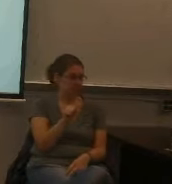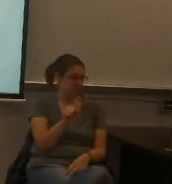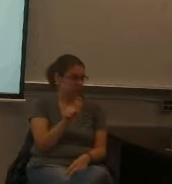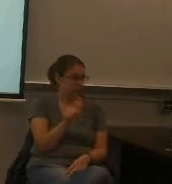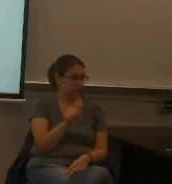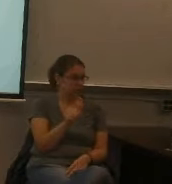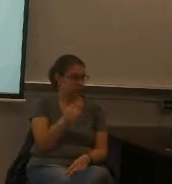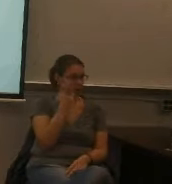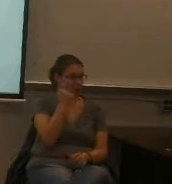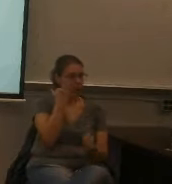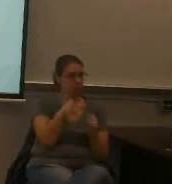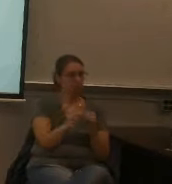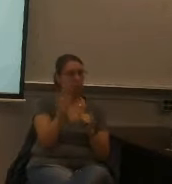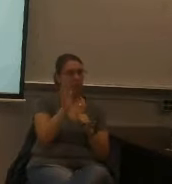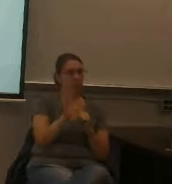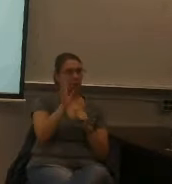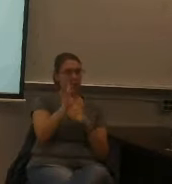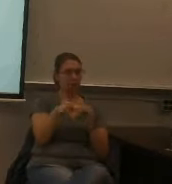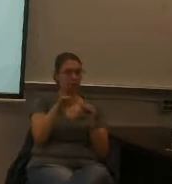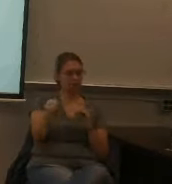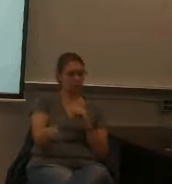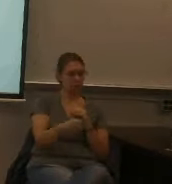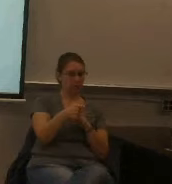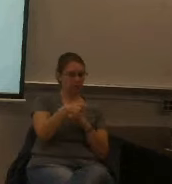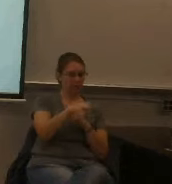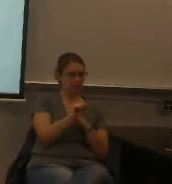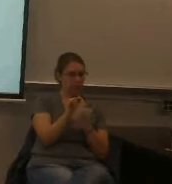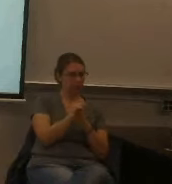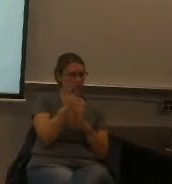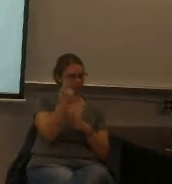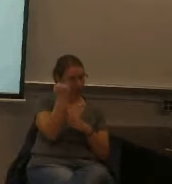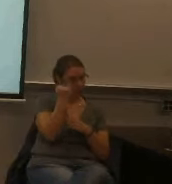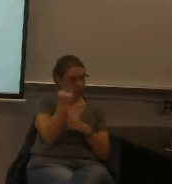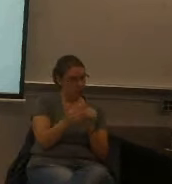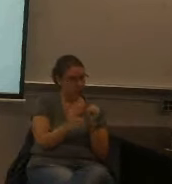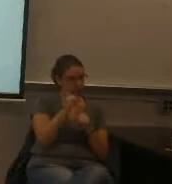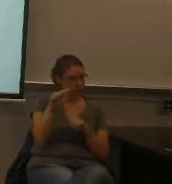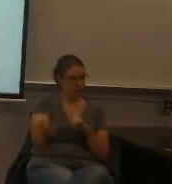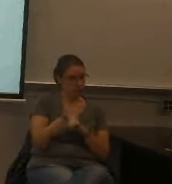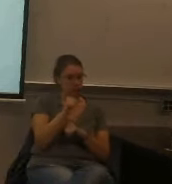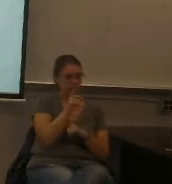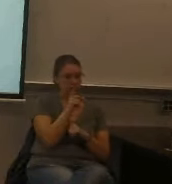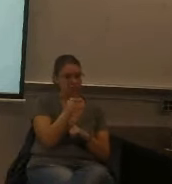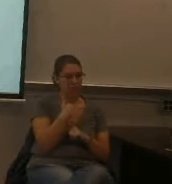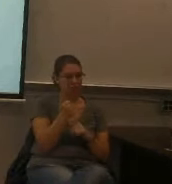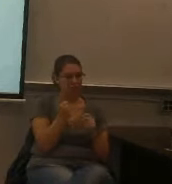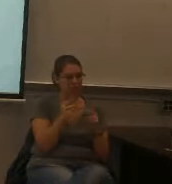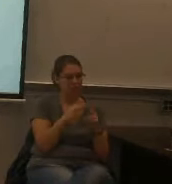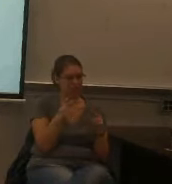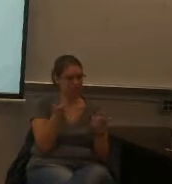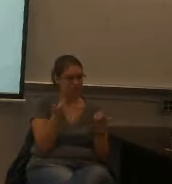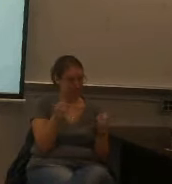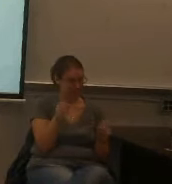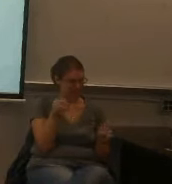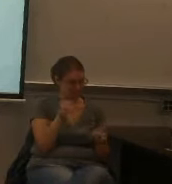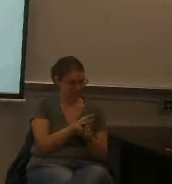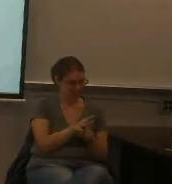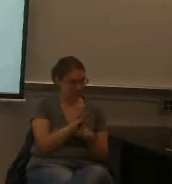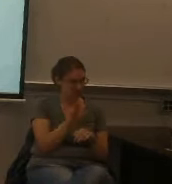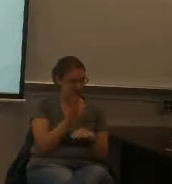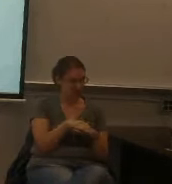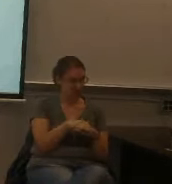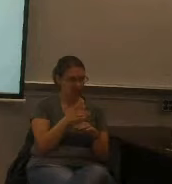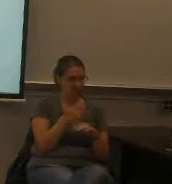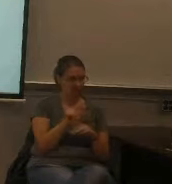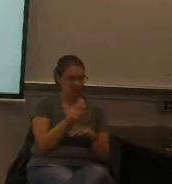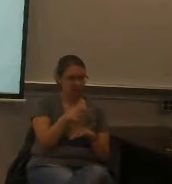talked about introduced species, that is one of the ideas, that most introductions don't really have a very big effect on